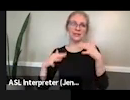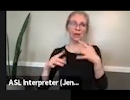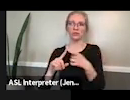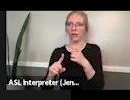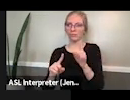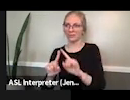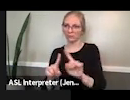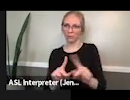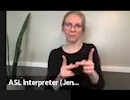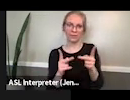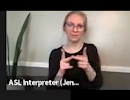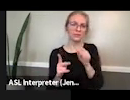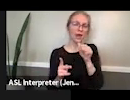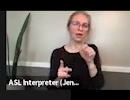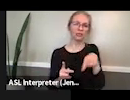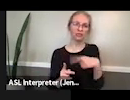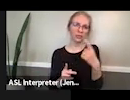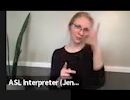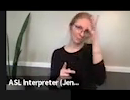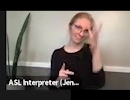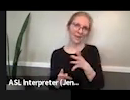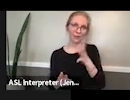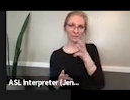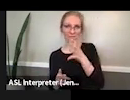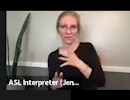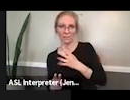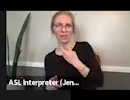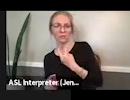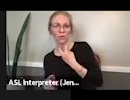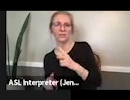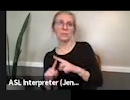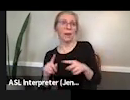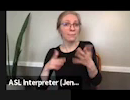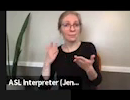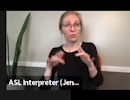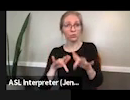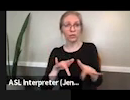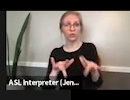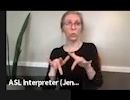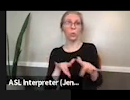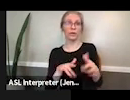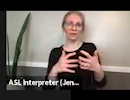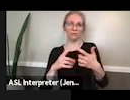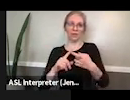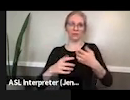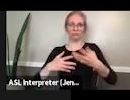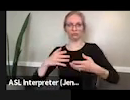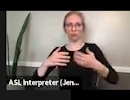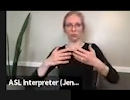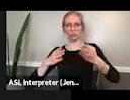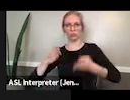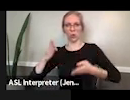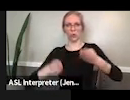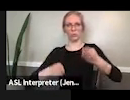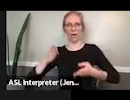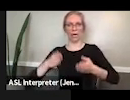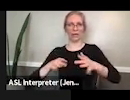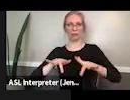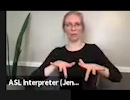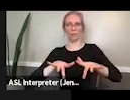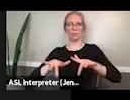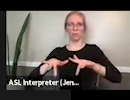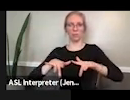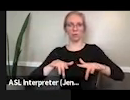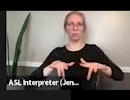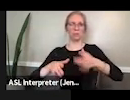voices, but like I say, an authentic recorded speech and a synthesized speech, that robotic type of speech.